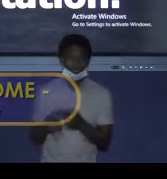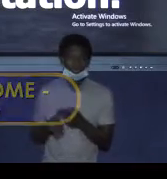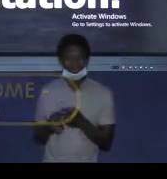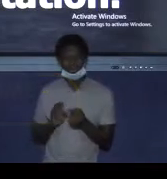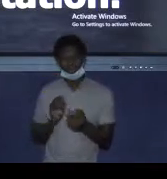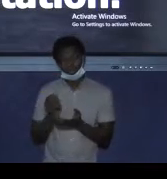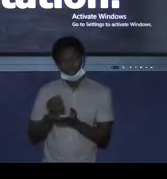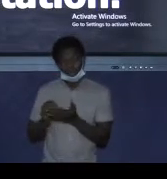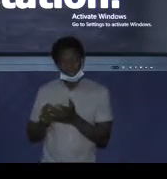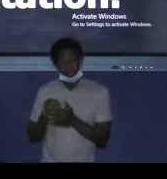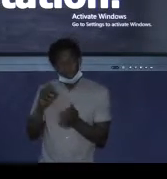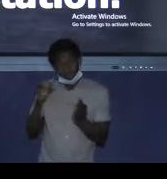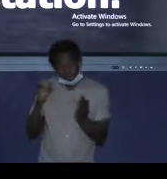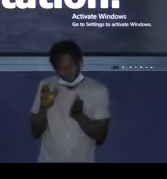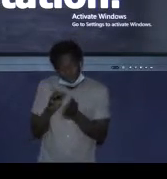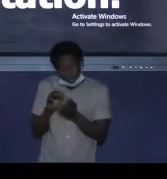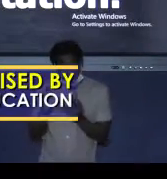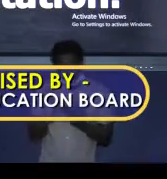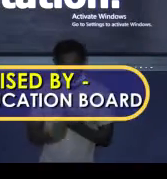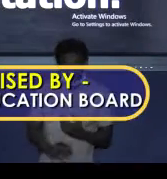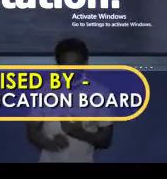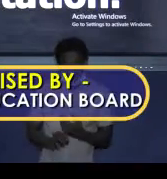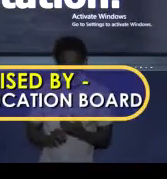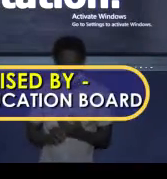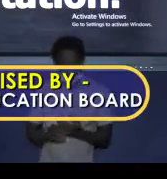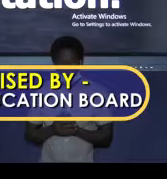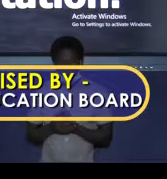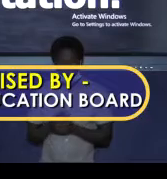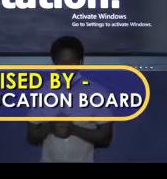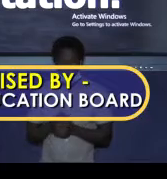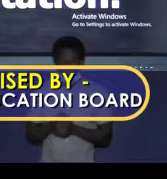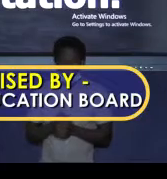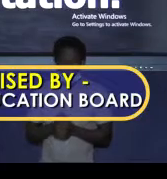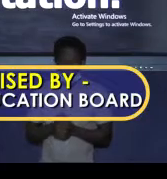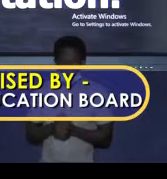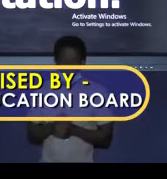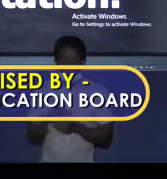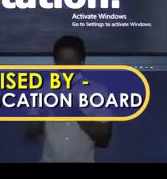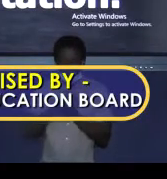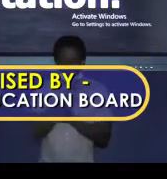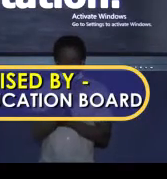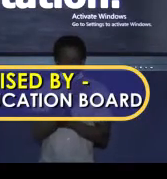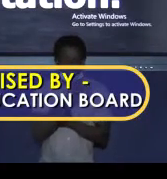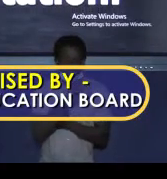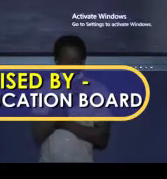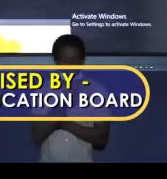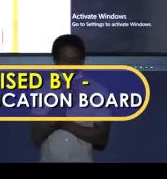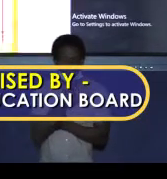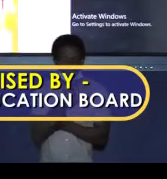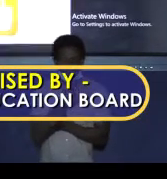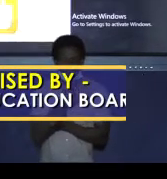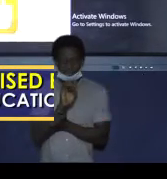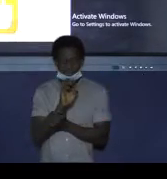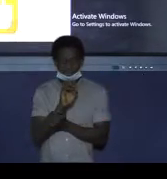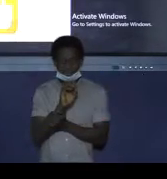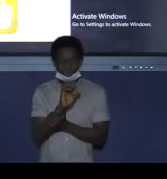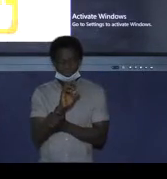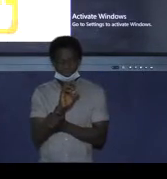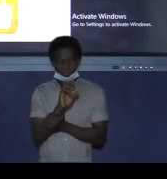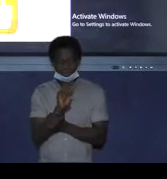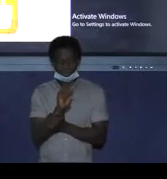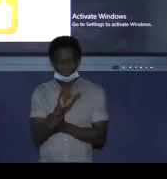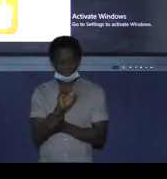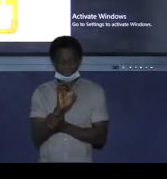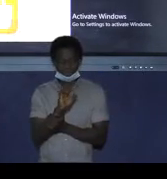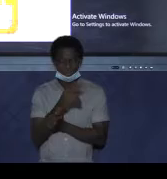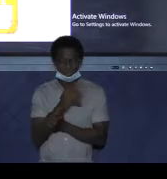to record minimum daily temperature in weather station. So that is alcohol thermometer.